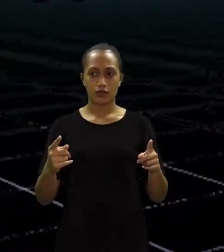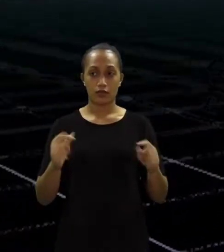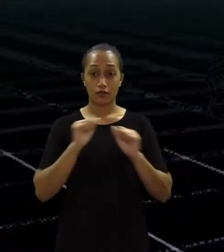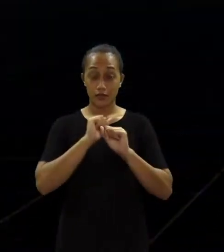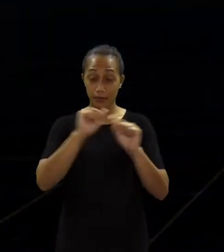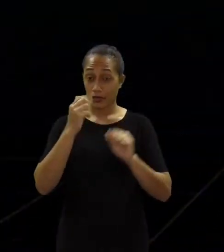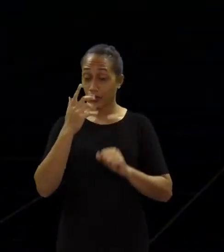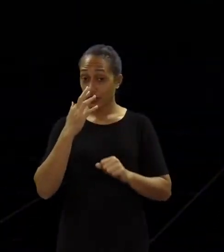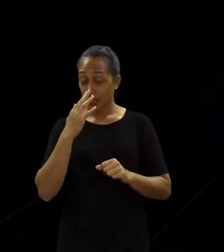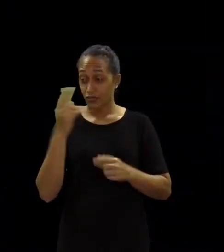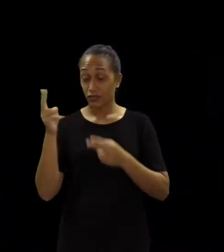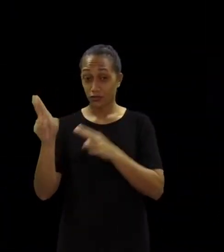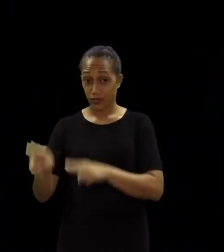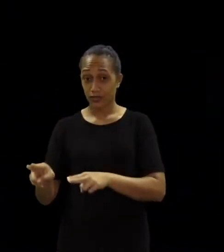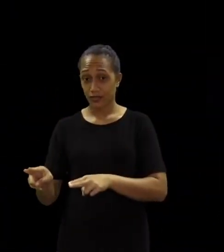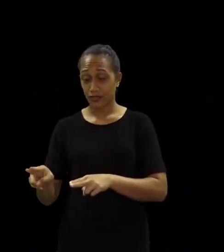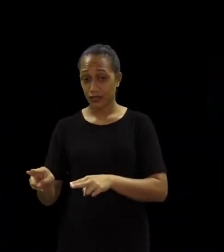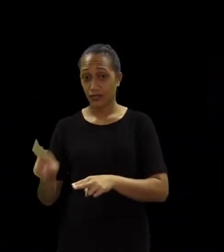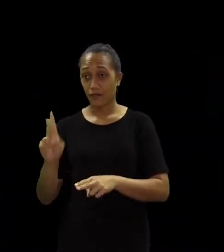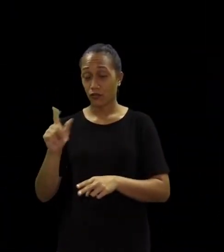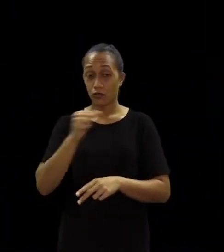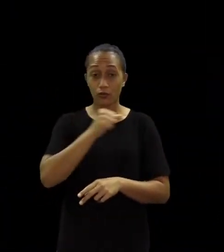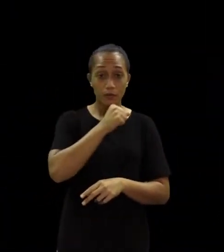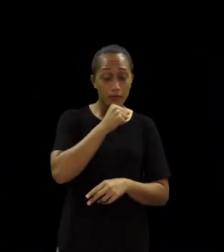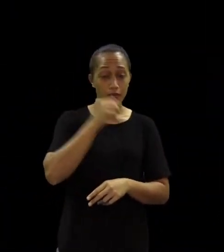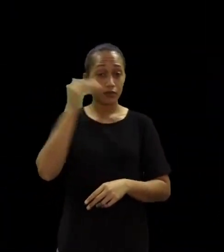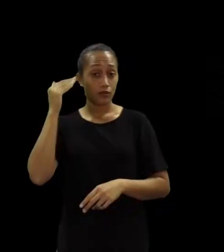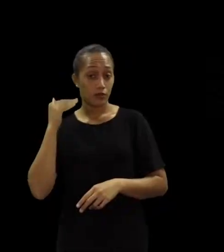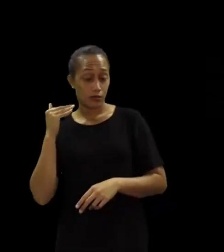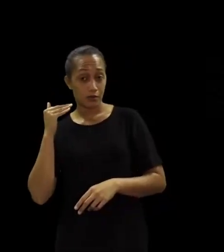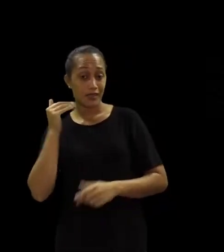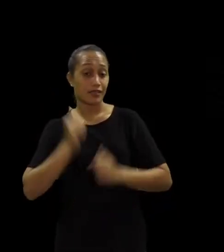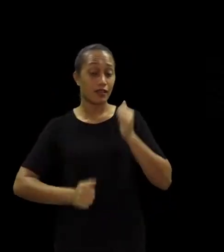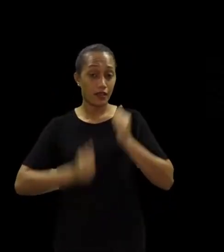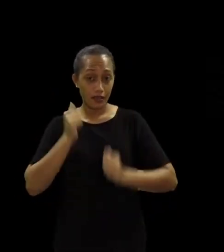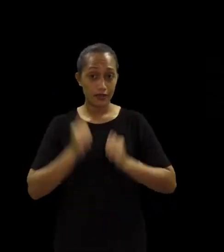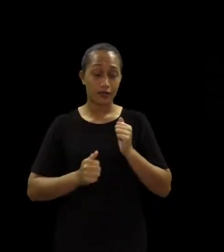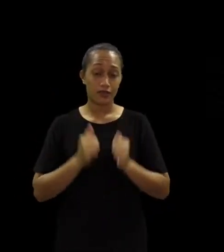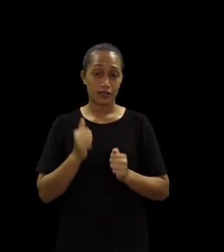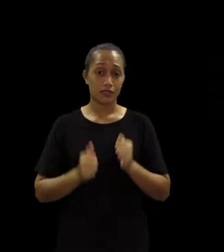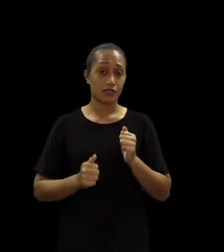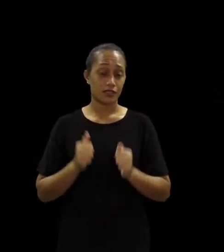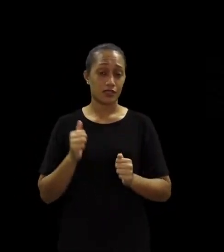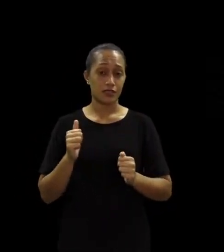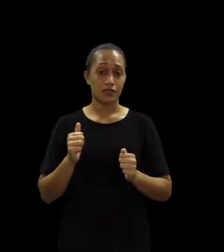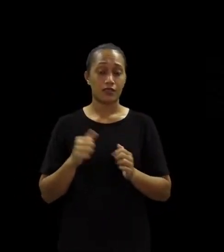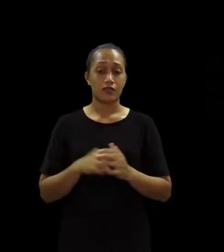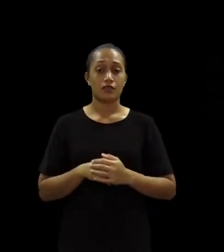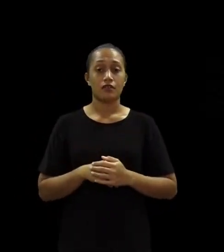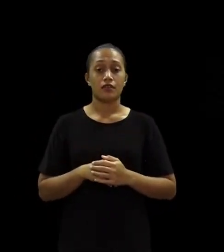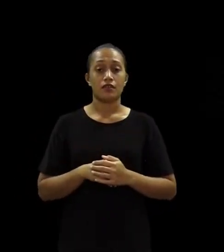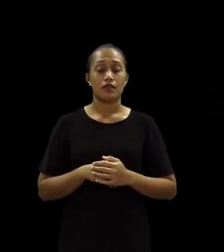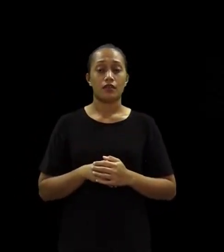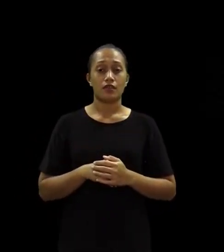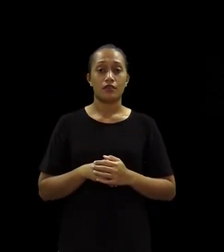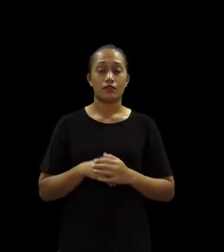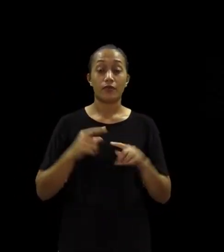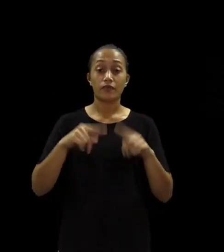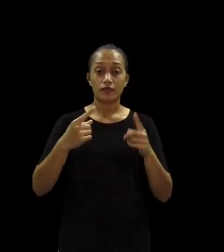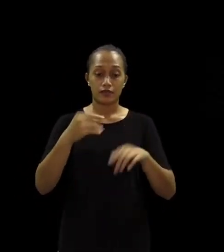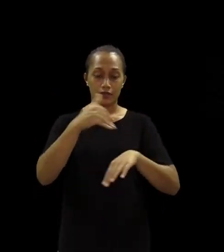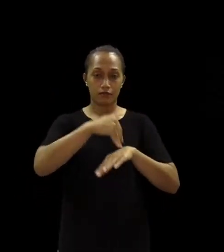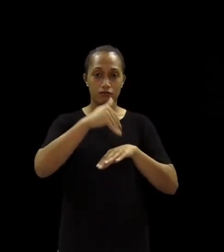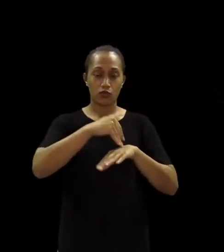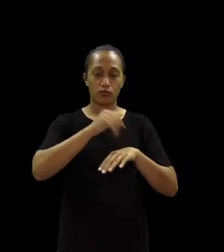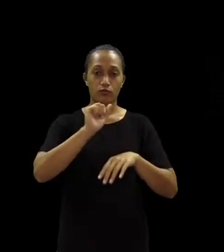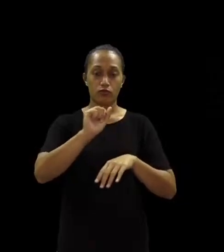RHR or resting heart rate for a man and a woman and an athlete, and factors affecting your heart